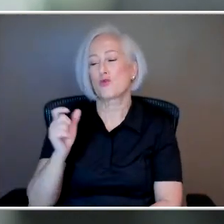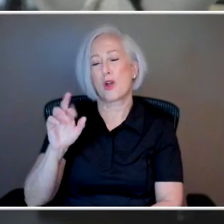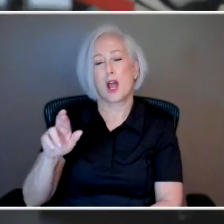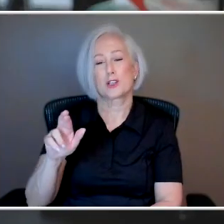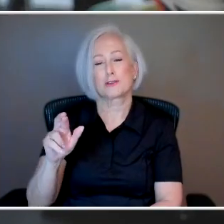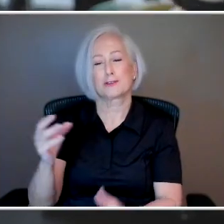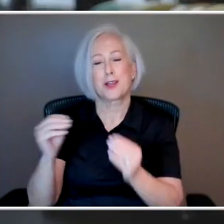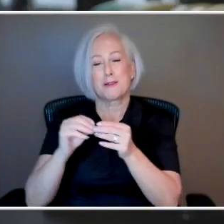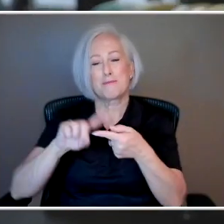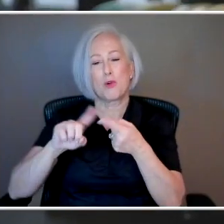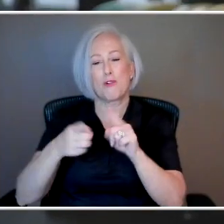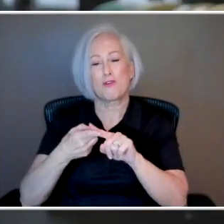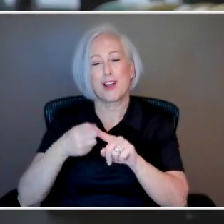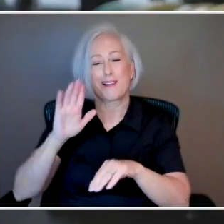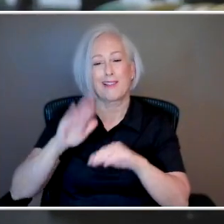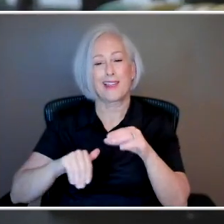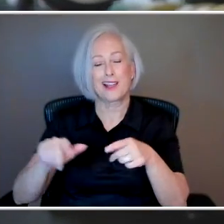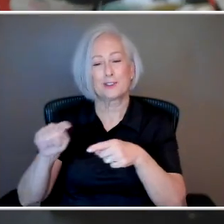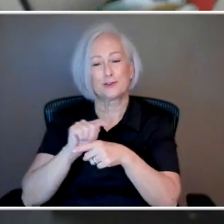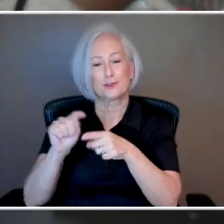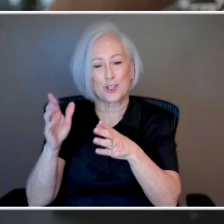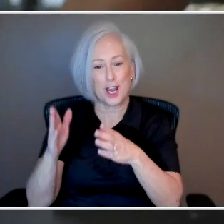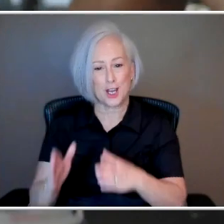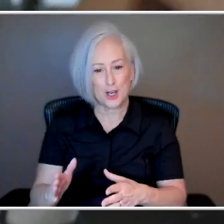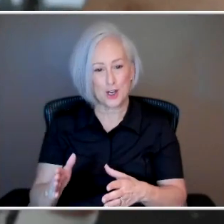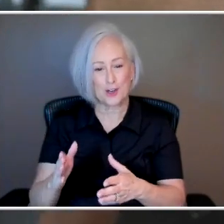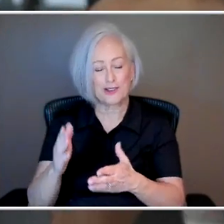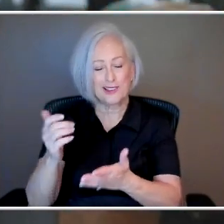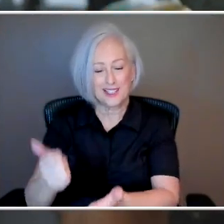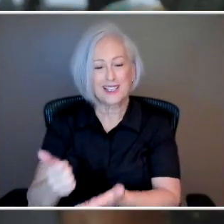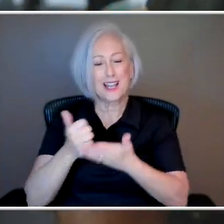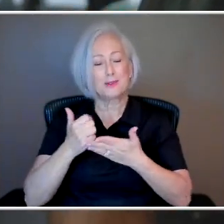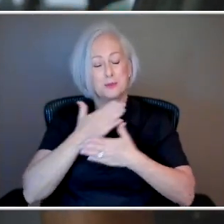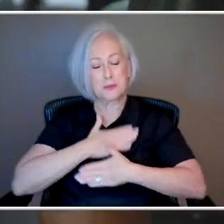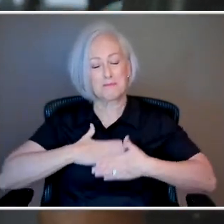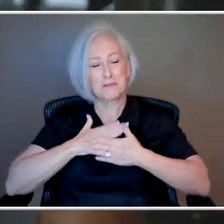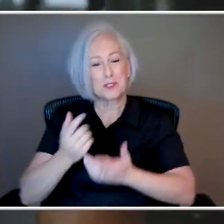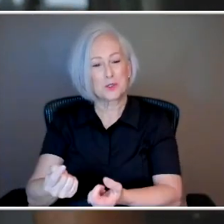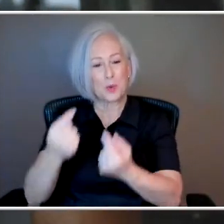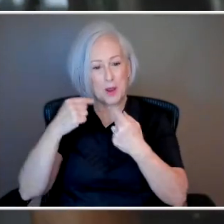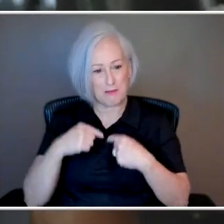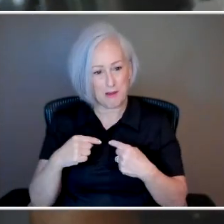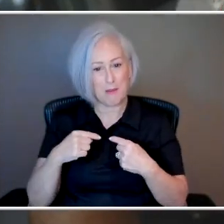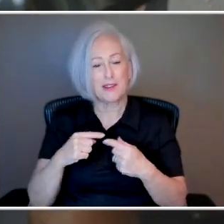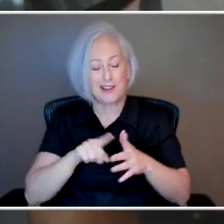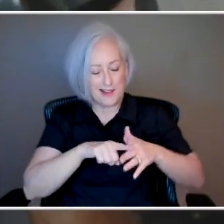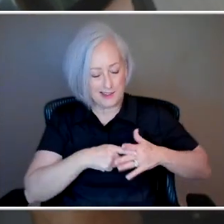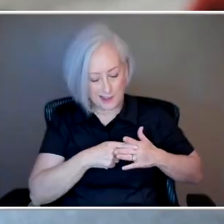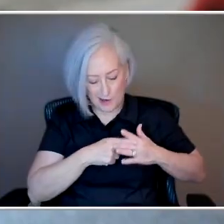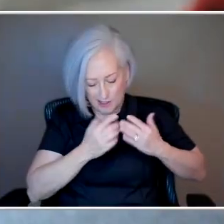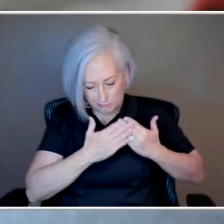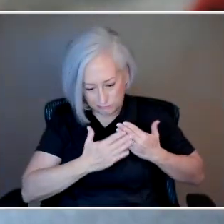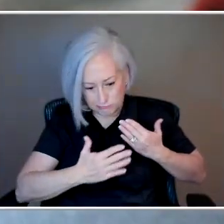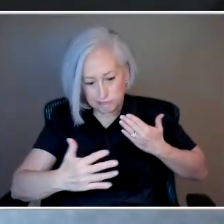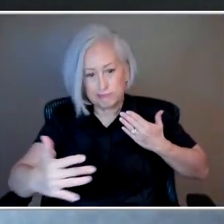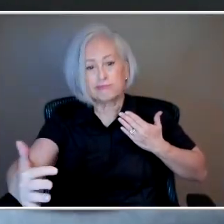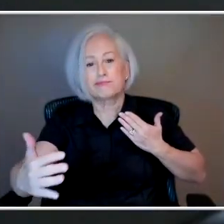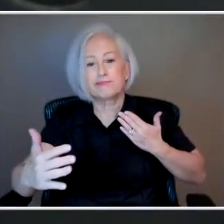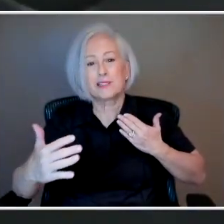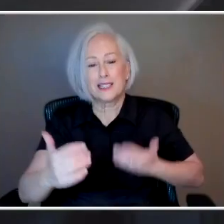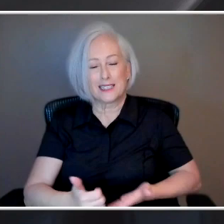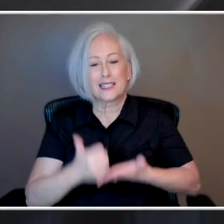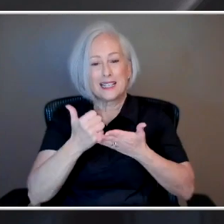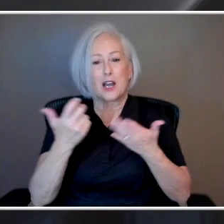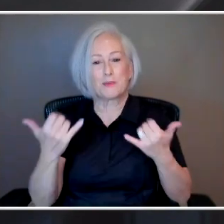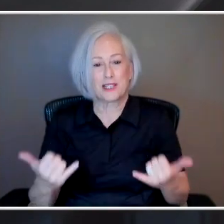coming in here. He's kind of just leading me through the little things, going back to square one, and he's built me up all the way to now where I'm doing everything at high